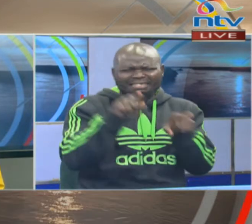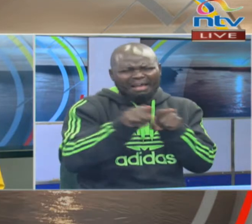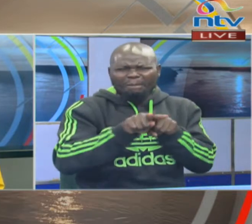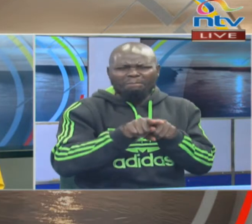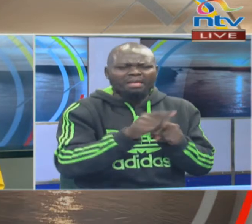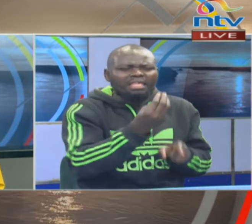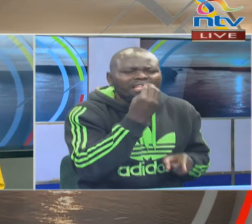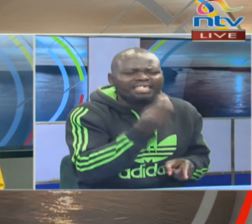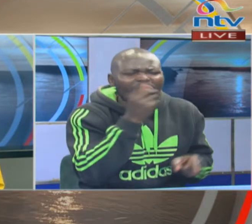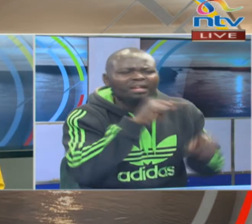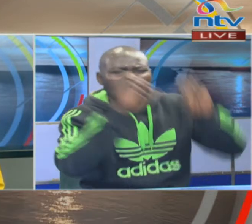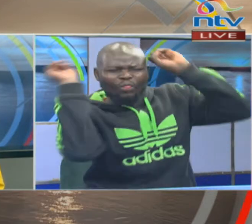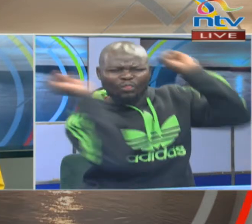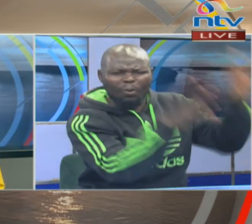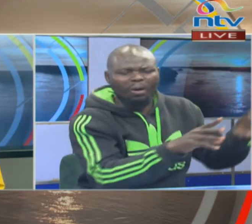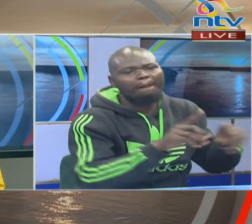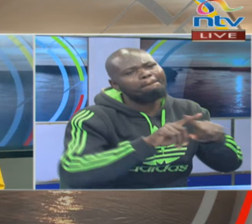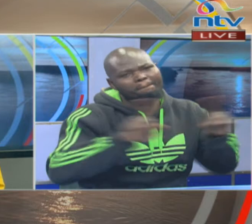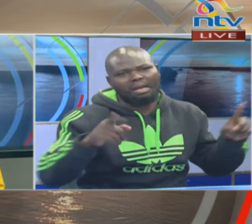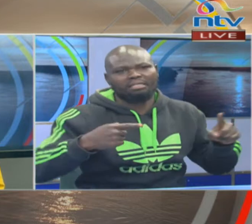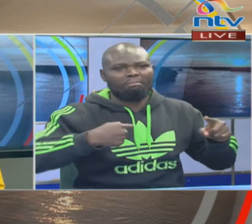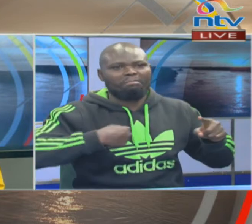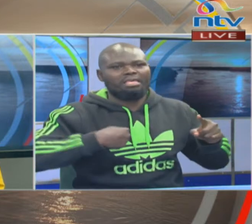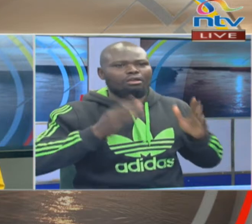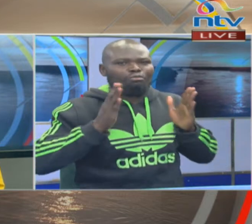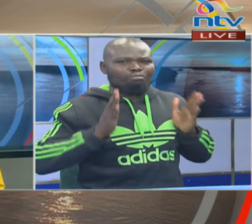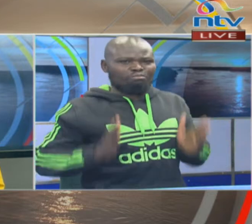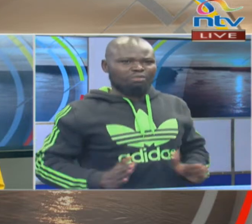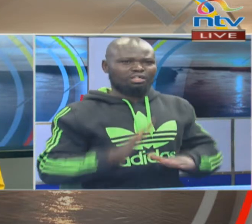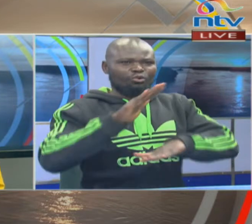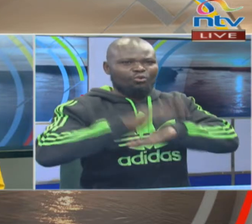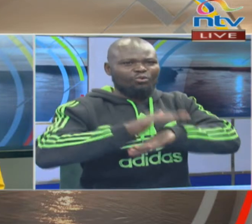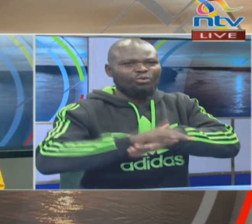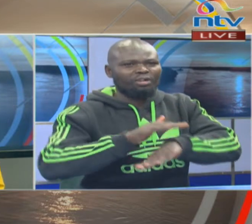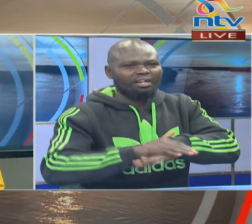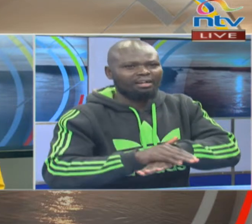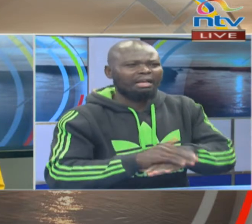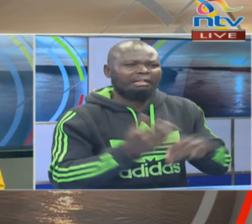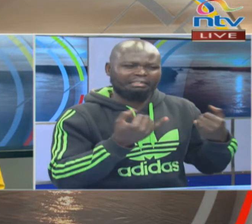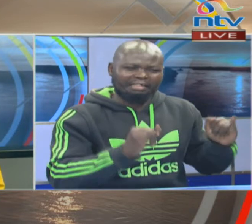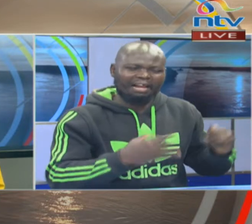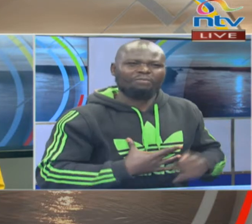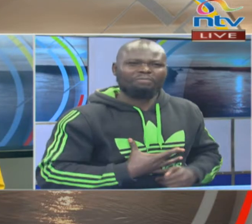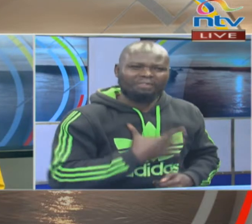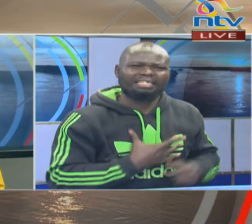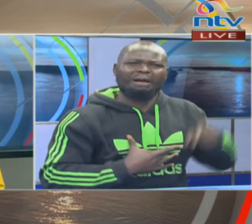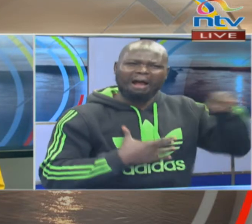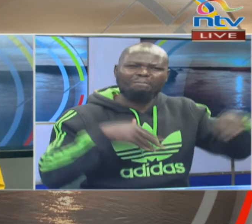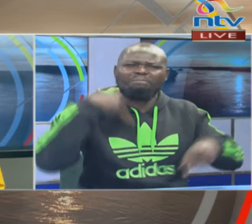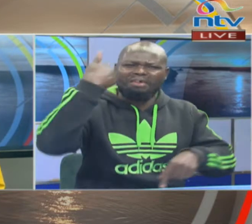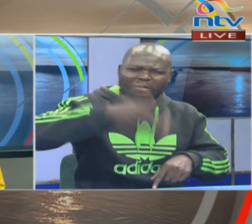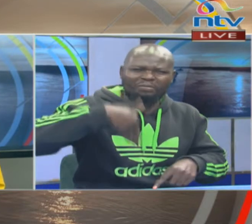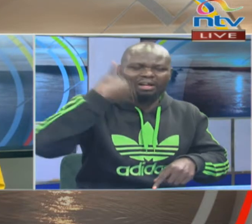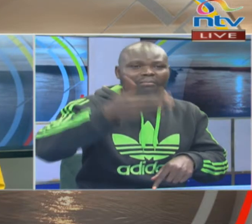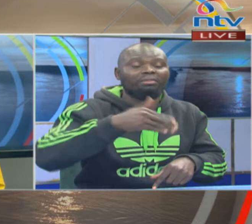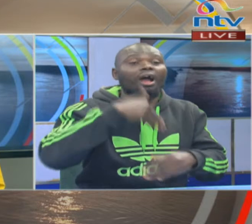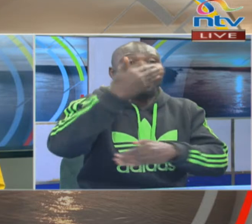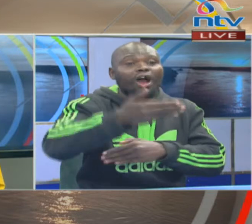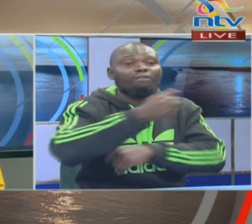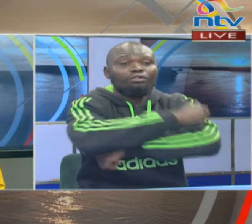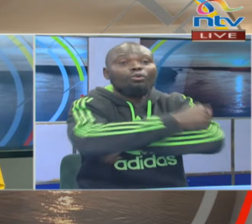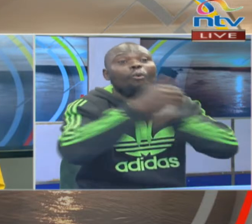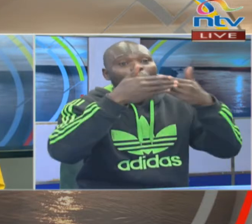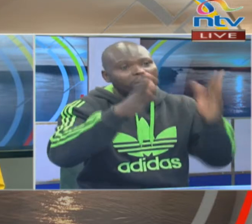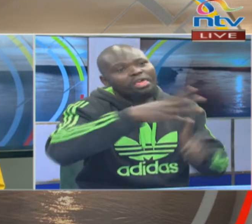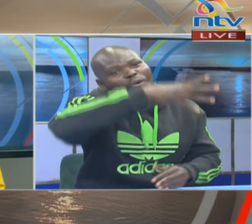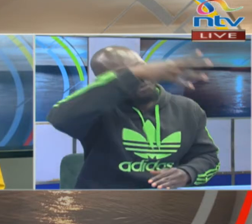Elvis. Maybe Elvis is trying to cheat our daughter and then to do away with her. But